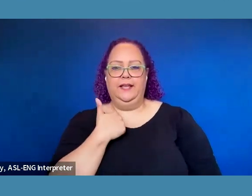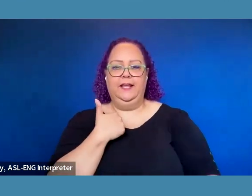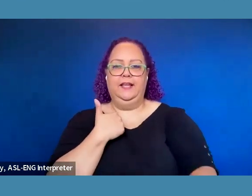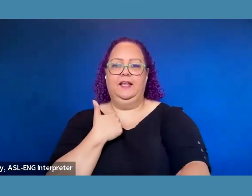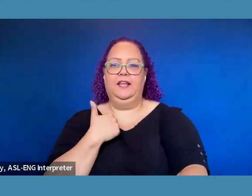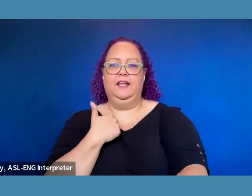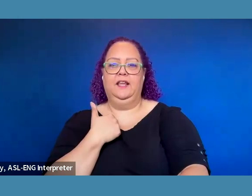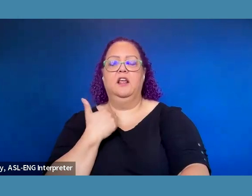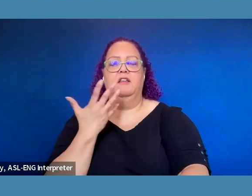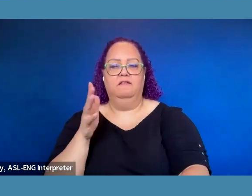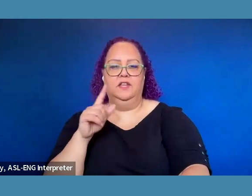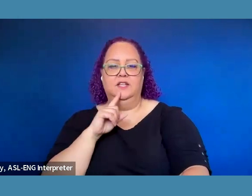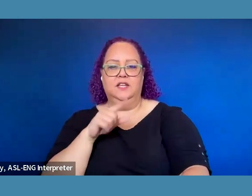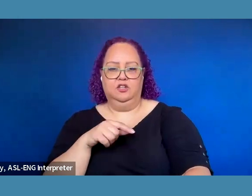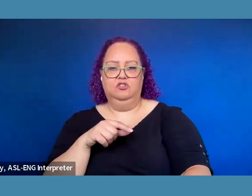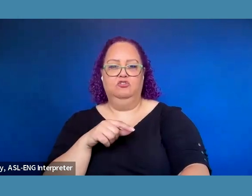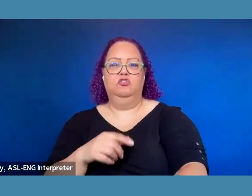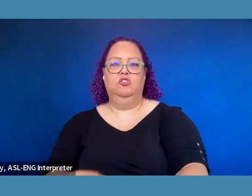answered that one.